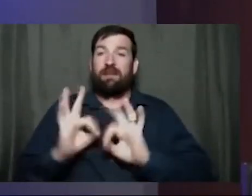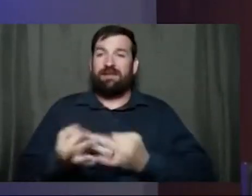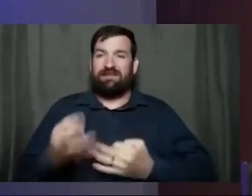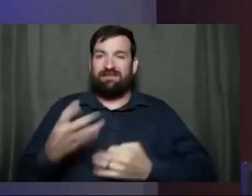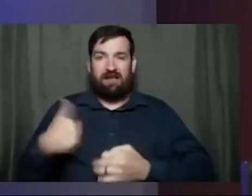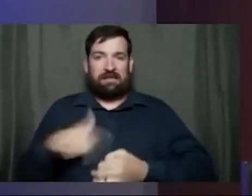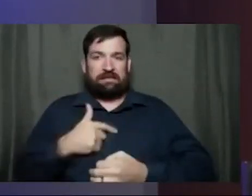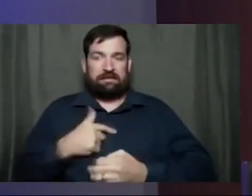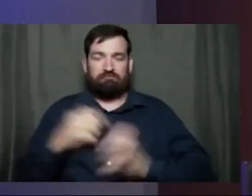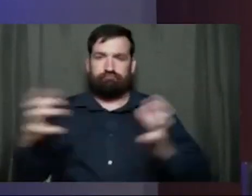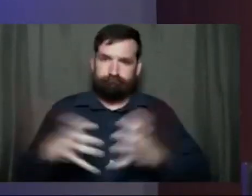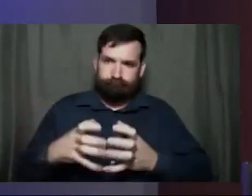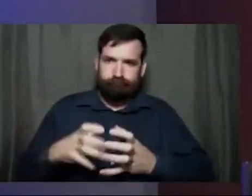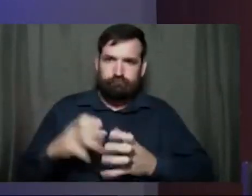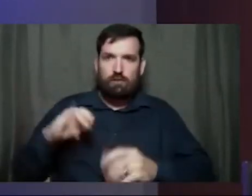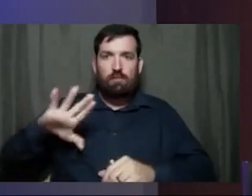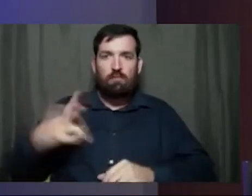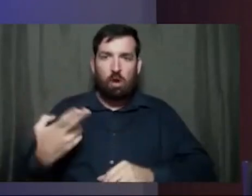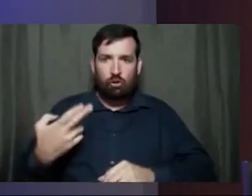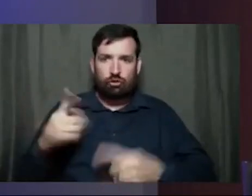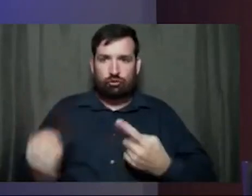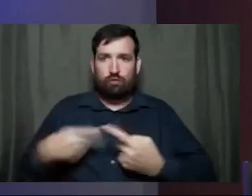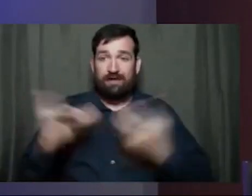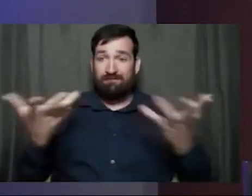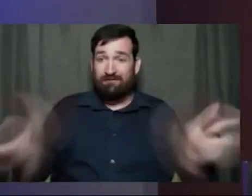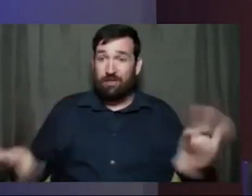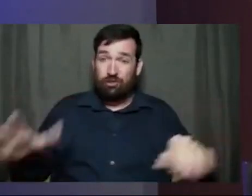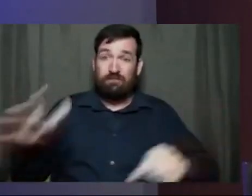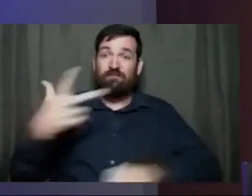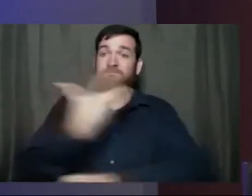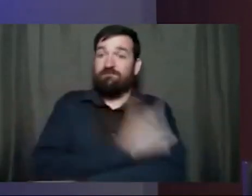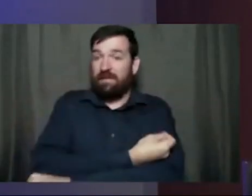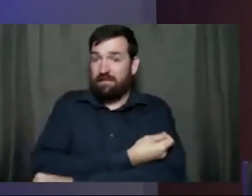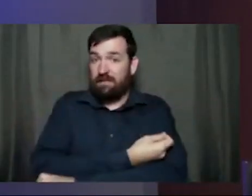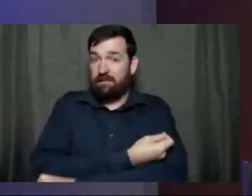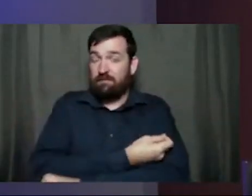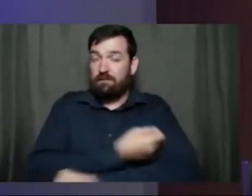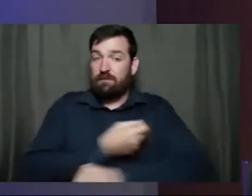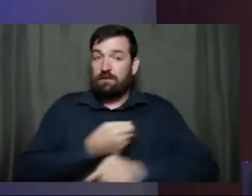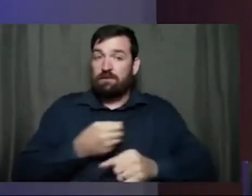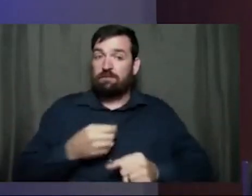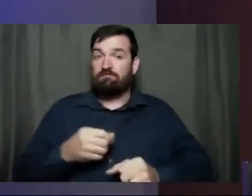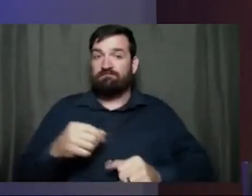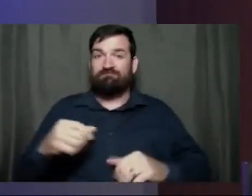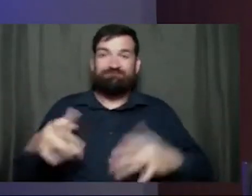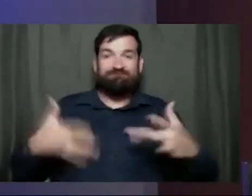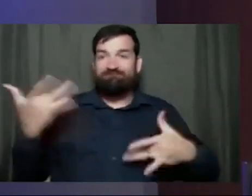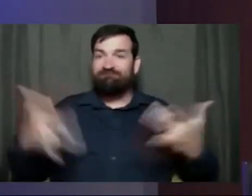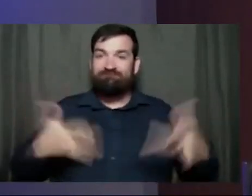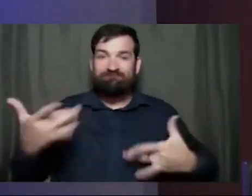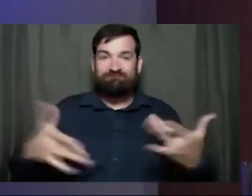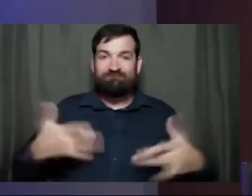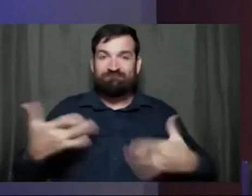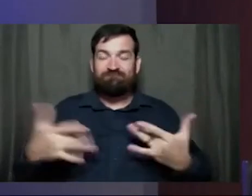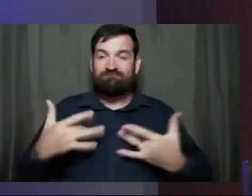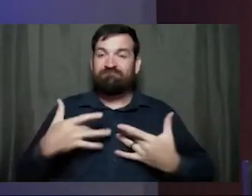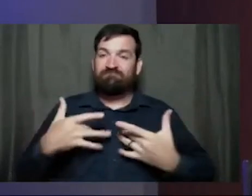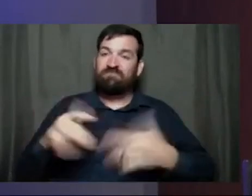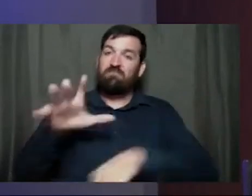together in March when we were fully vaccinated, and we're riding that high of excitement, and we booked a trip to